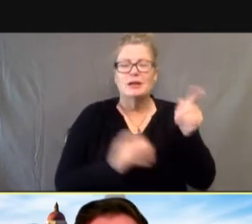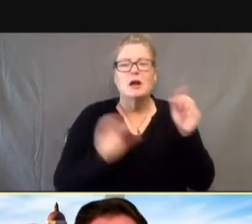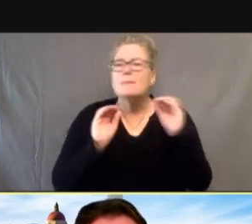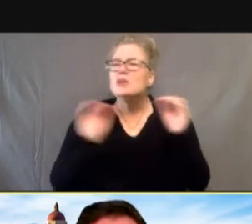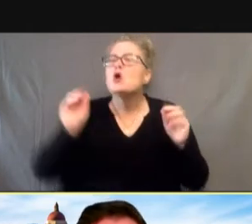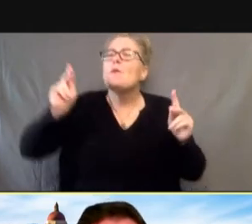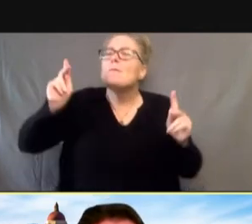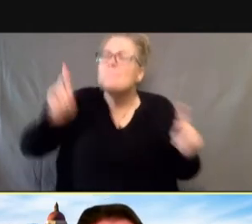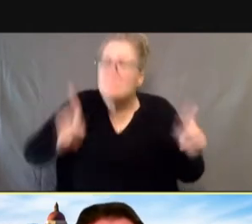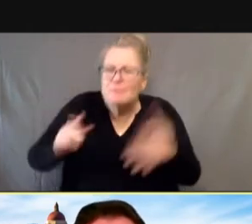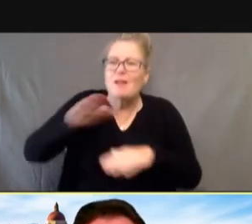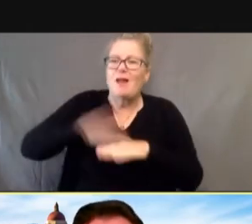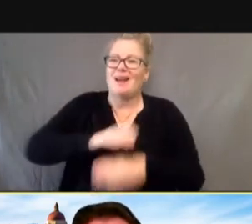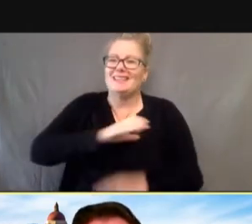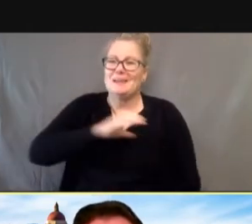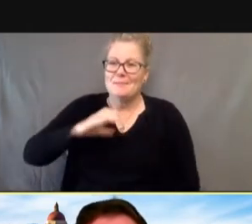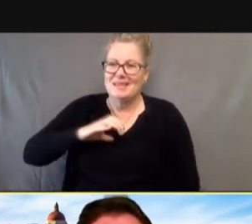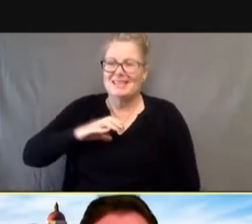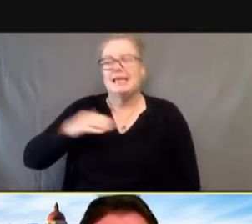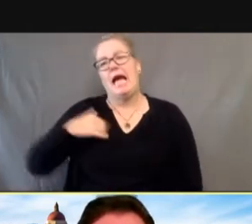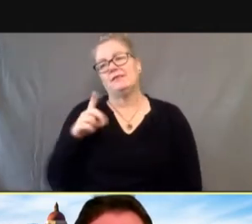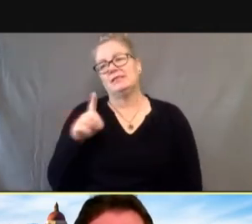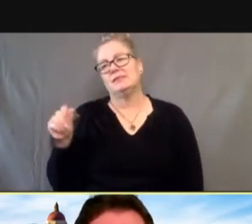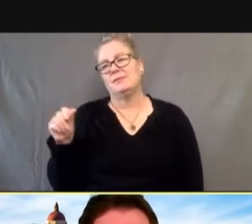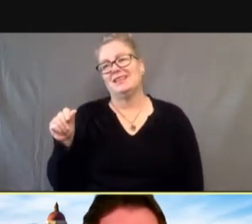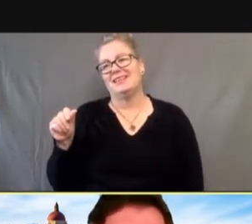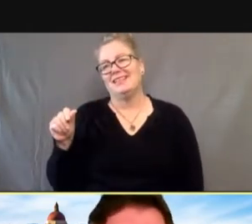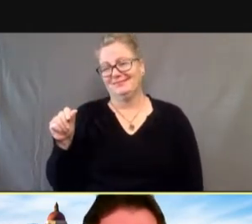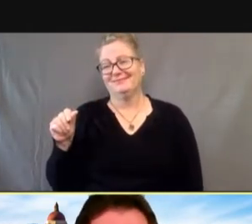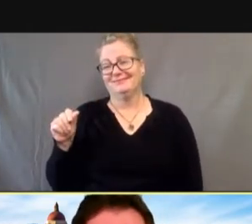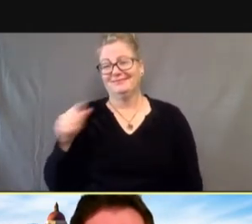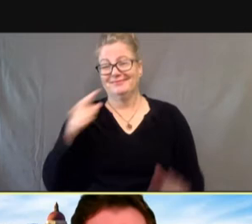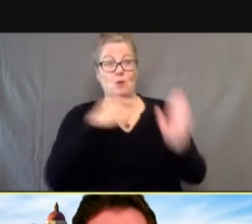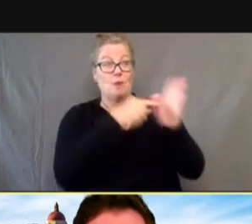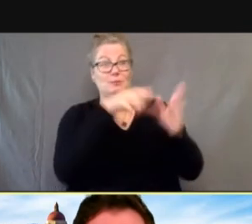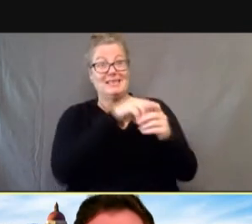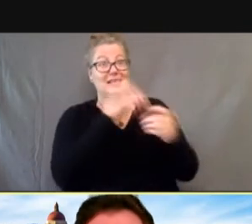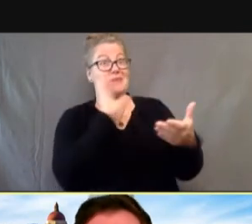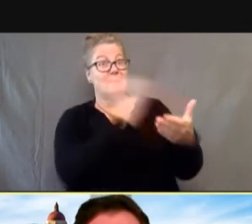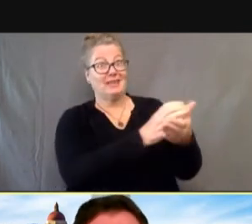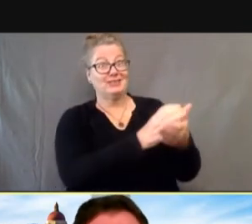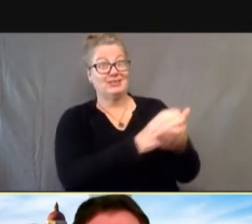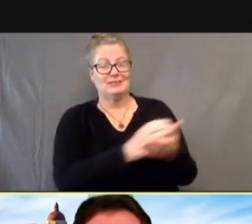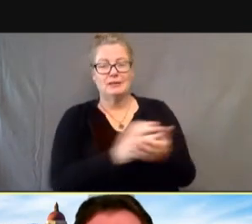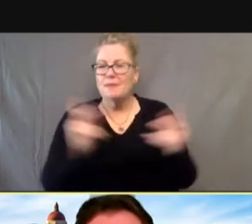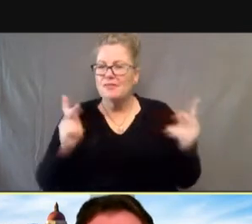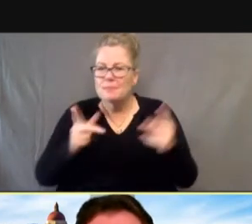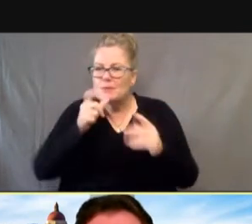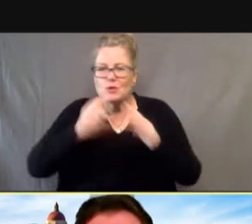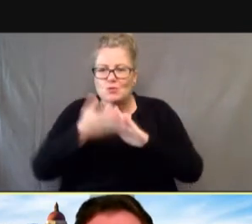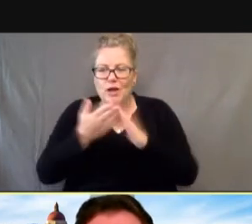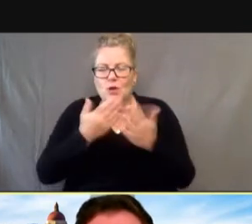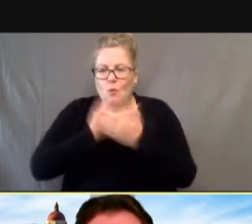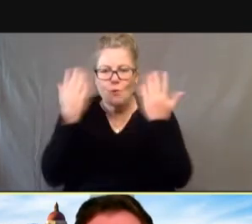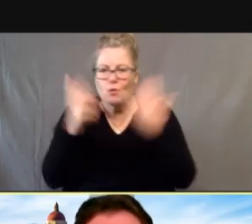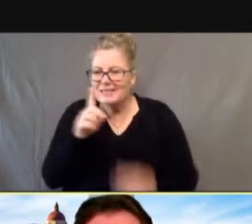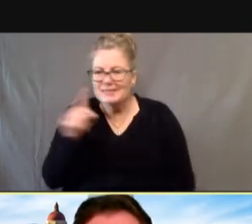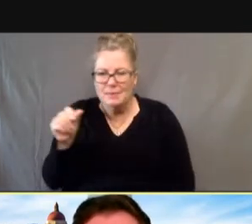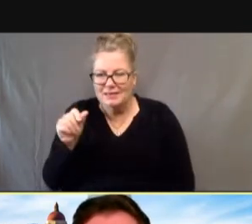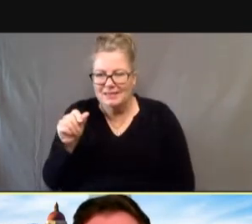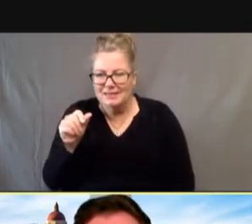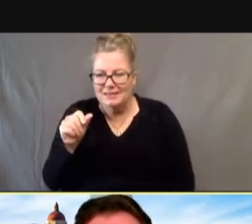disability identity especially was represented. And so I invited myself. As we said, nothing about